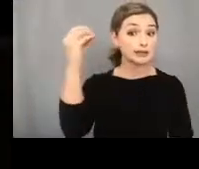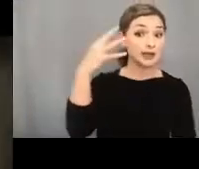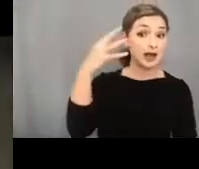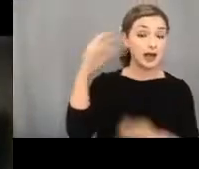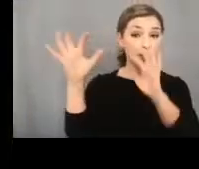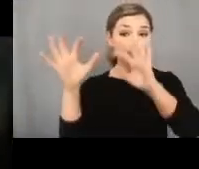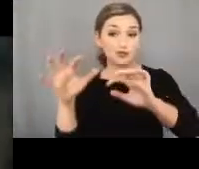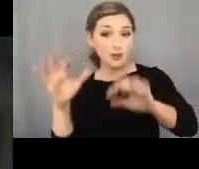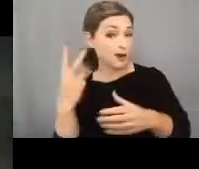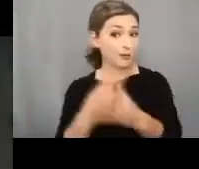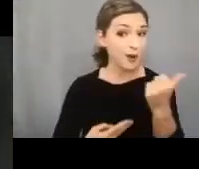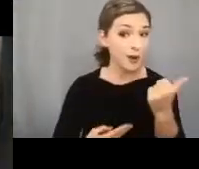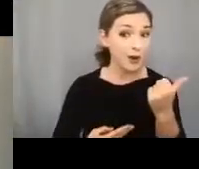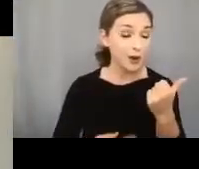but...